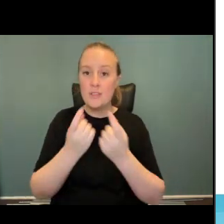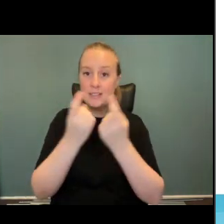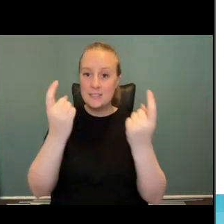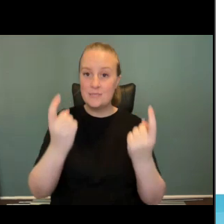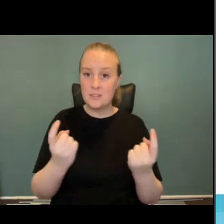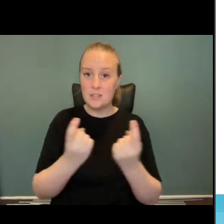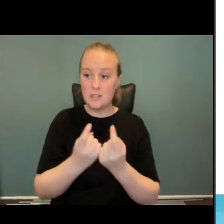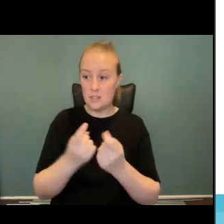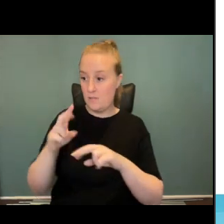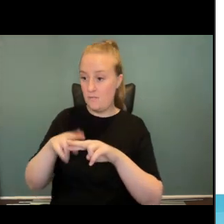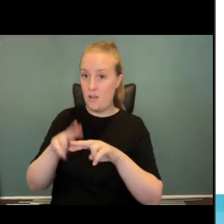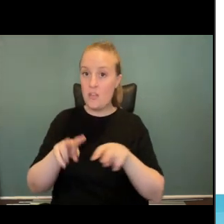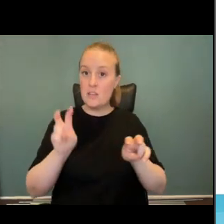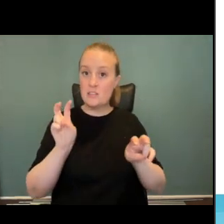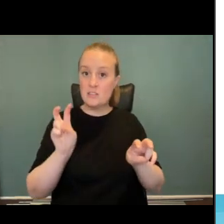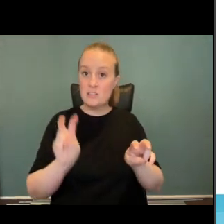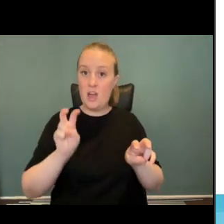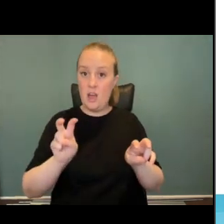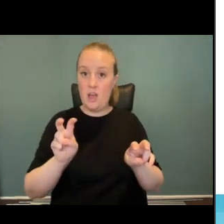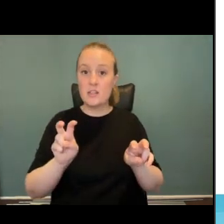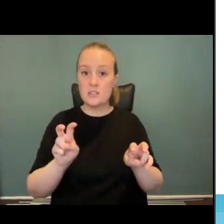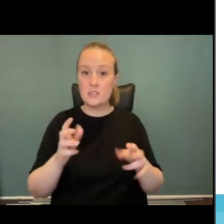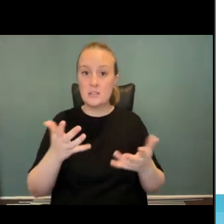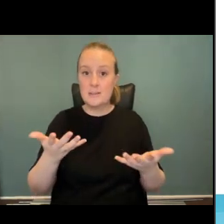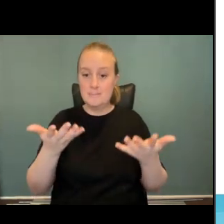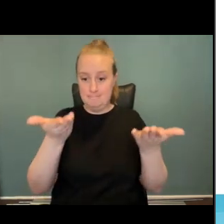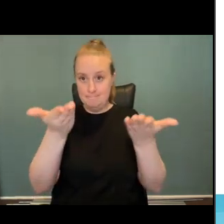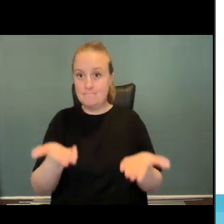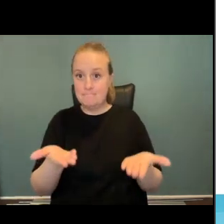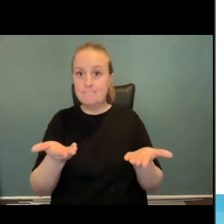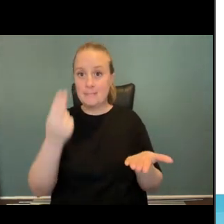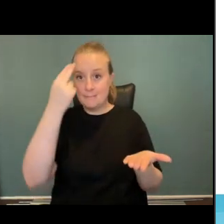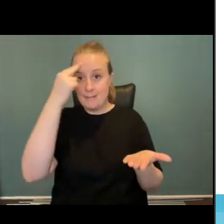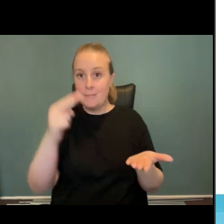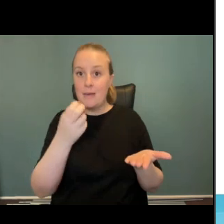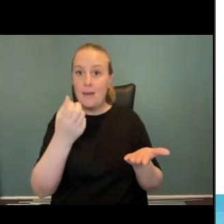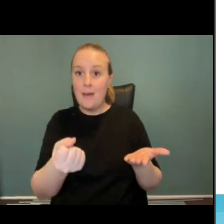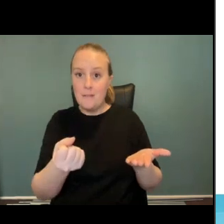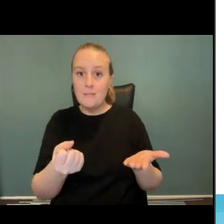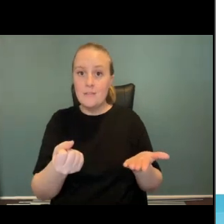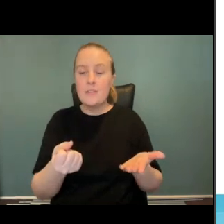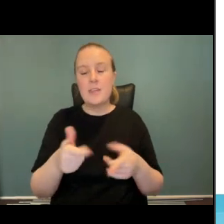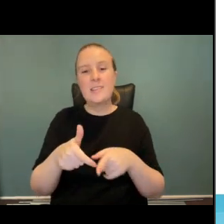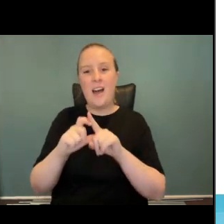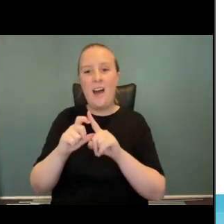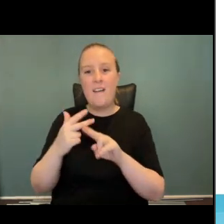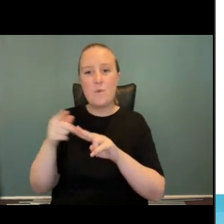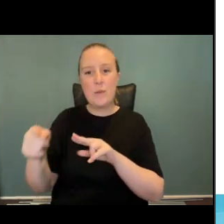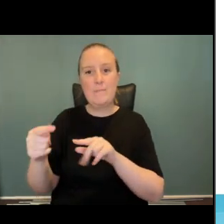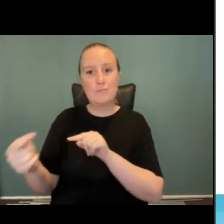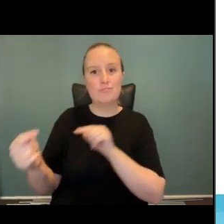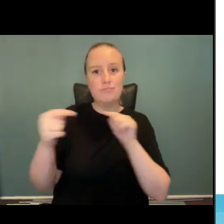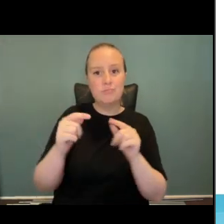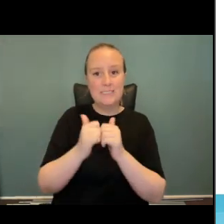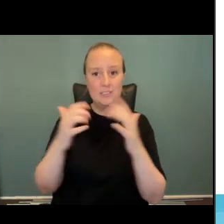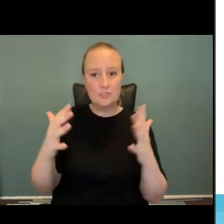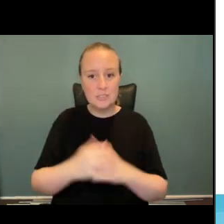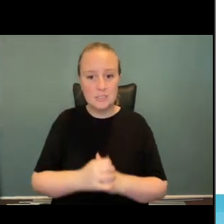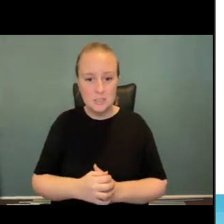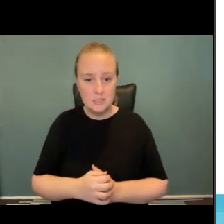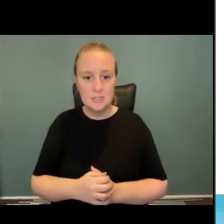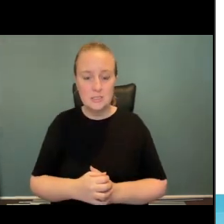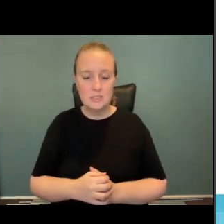birth certificate and it's black and white, wet ink, it's going to be hard to dispute. A legal presumption